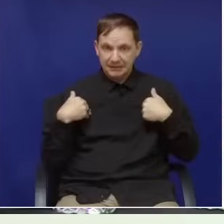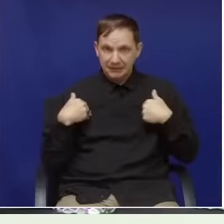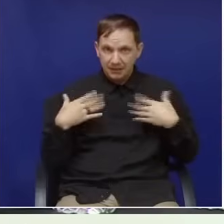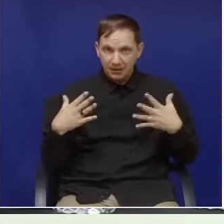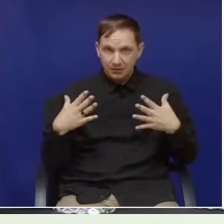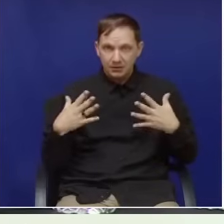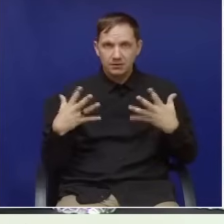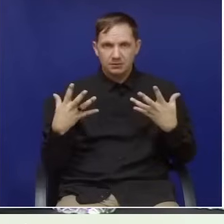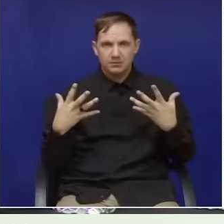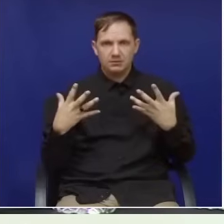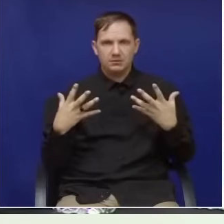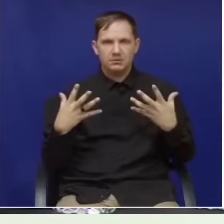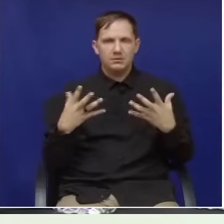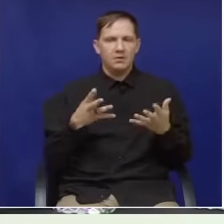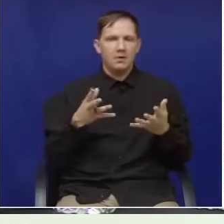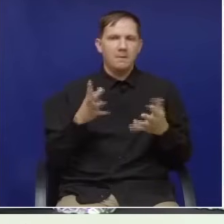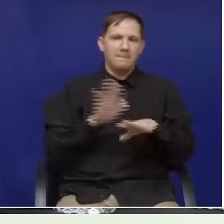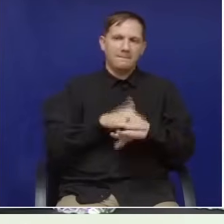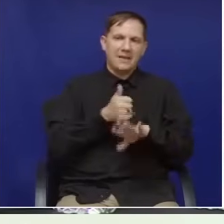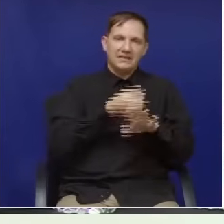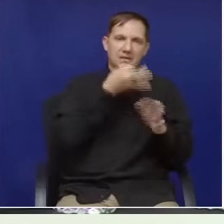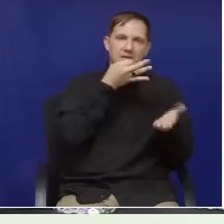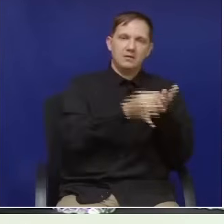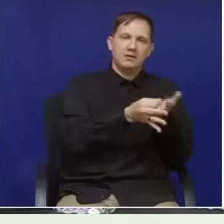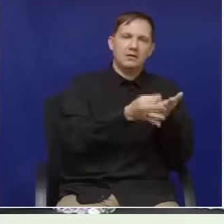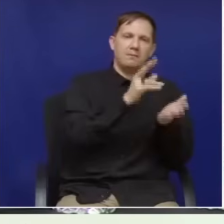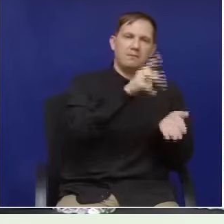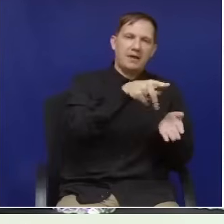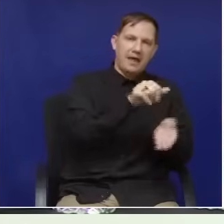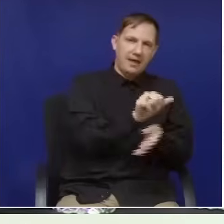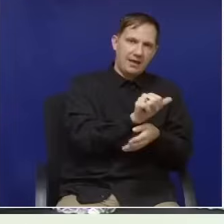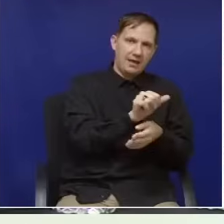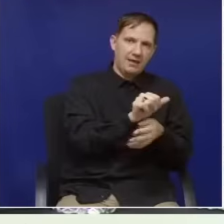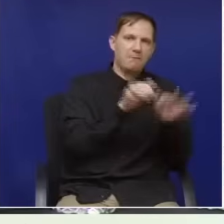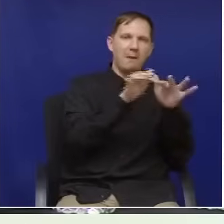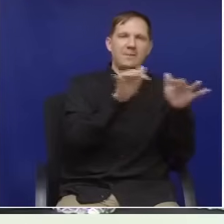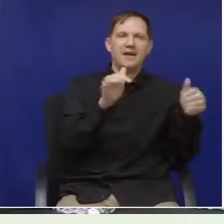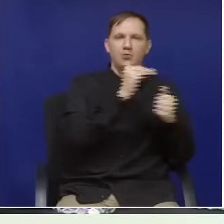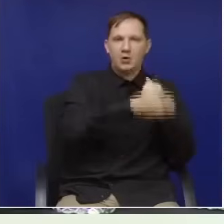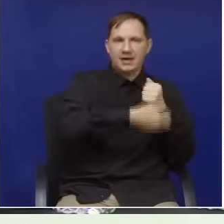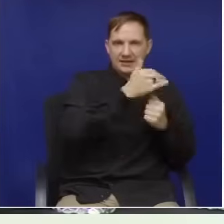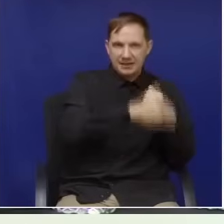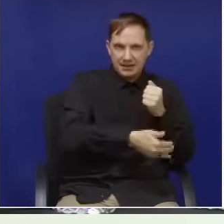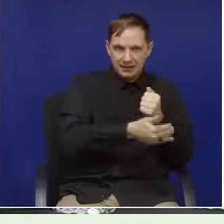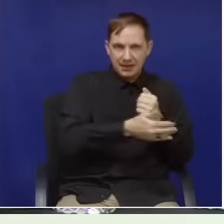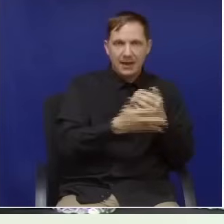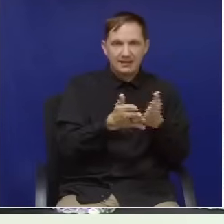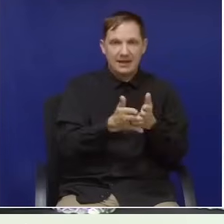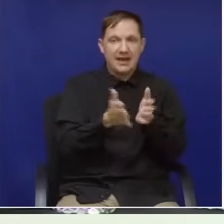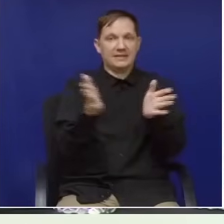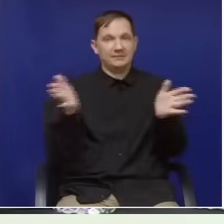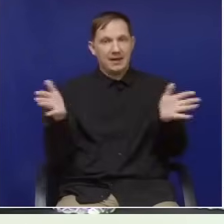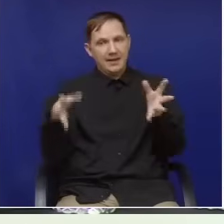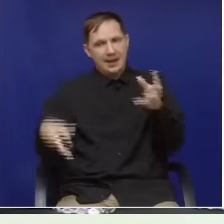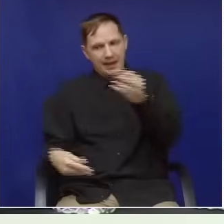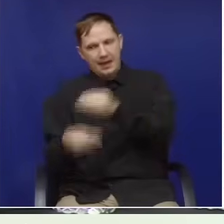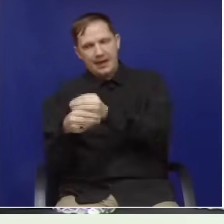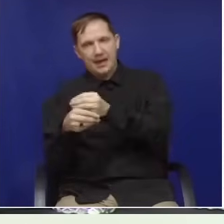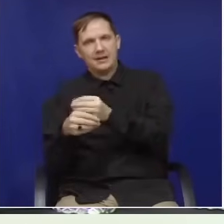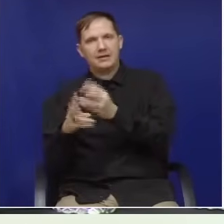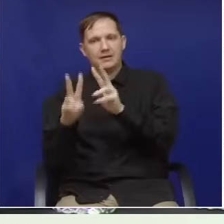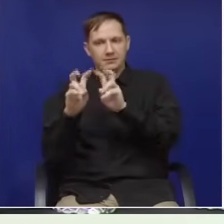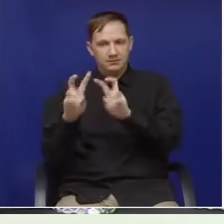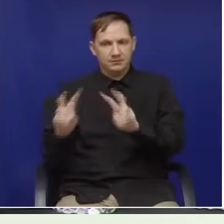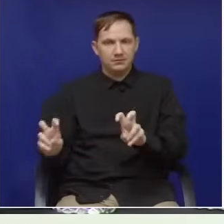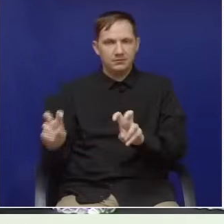in line with the recommendations of the Public Protector and were subsequently expanded to incorporate the findings